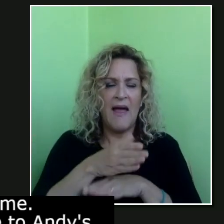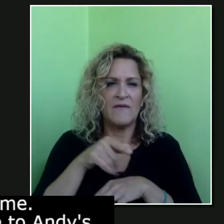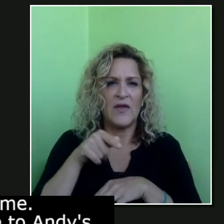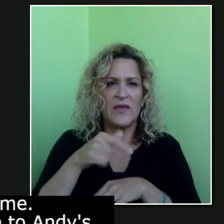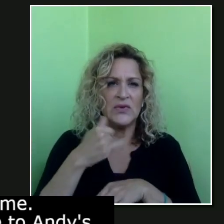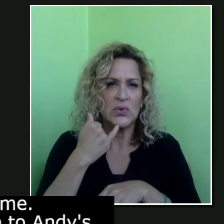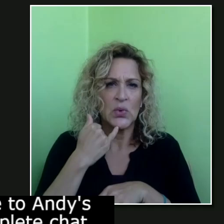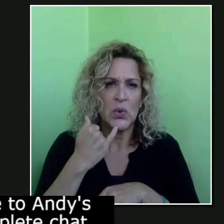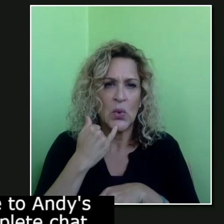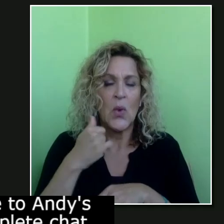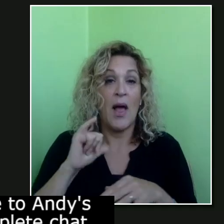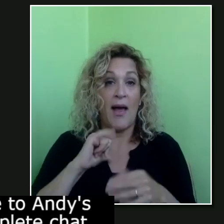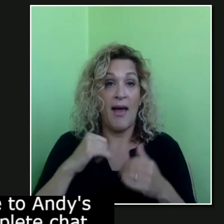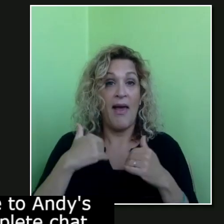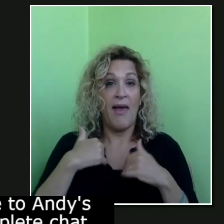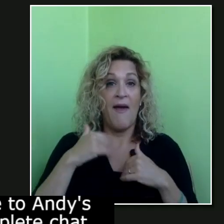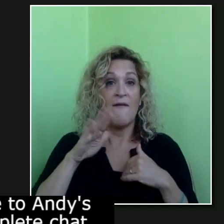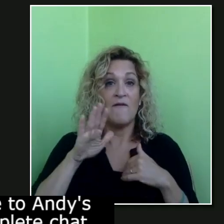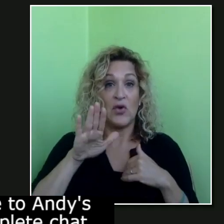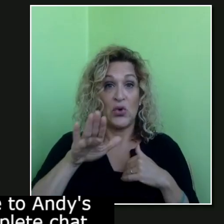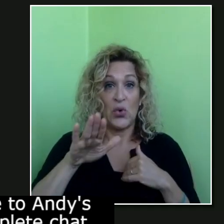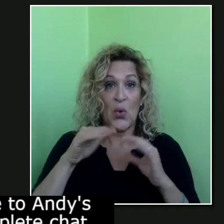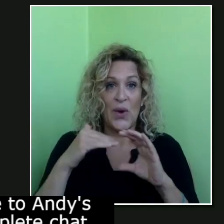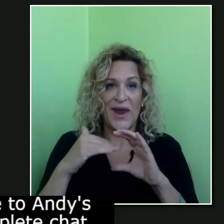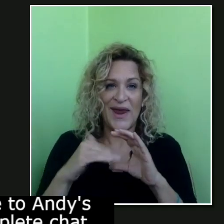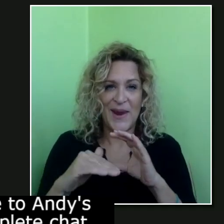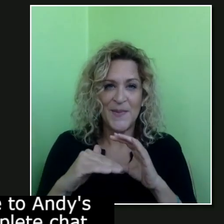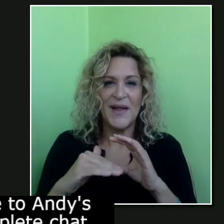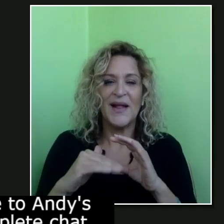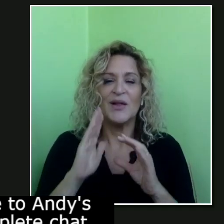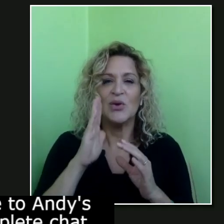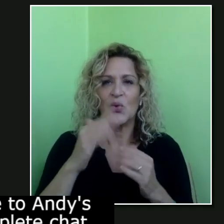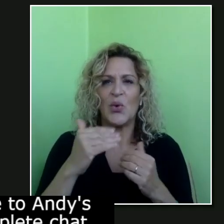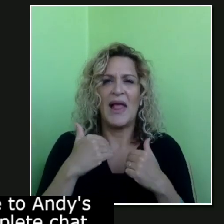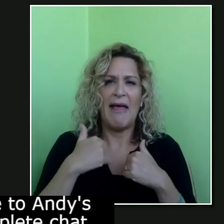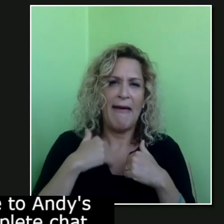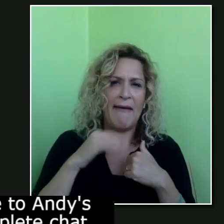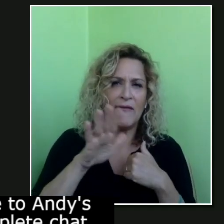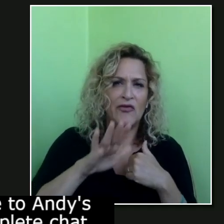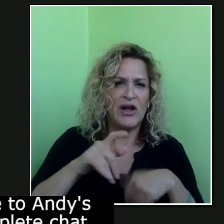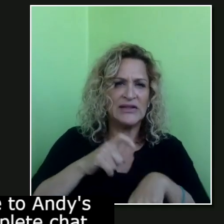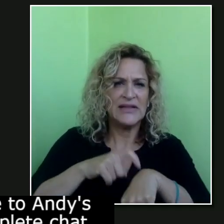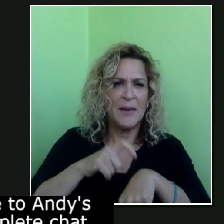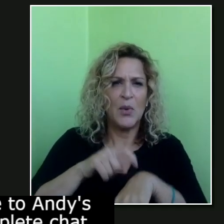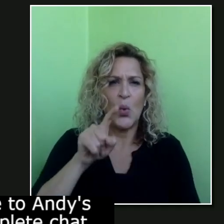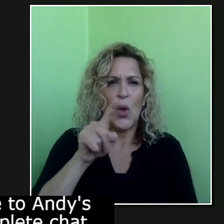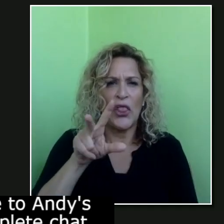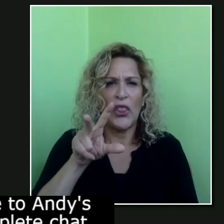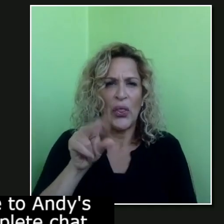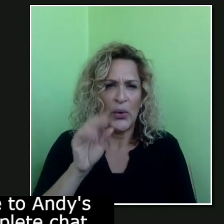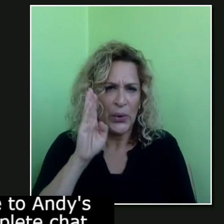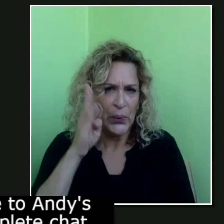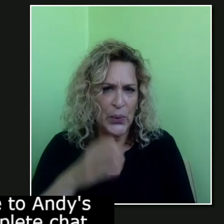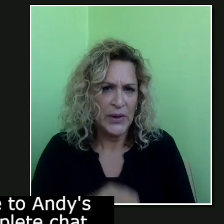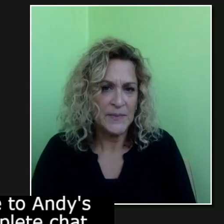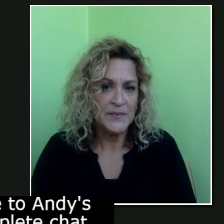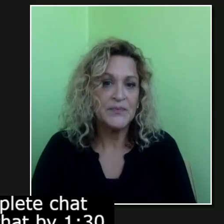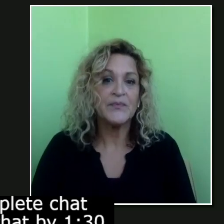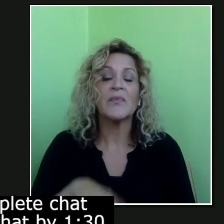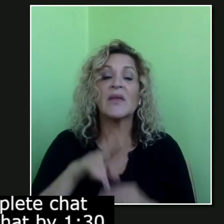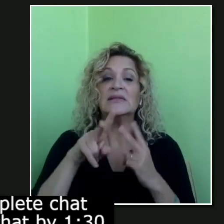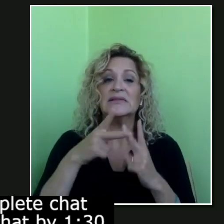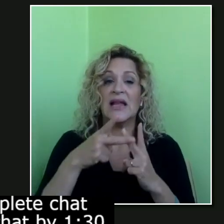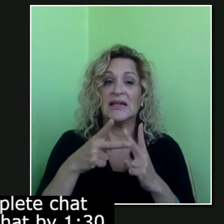and you will have that by 1:30 or so. Secondly, Greg points a